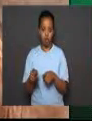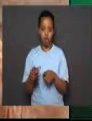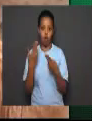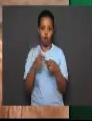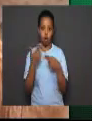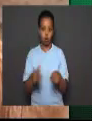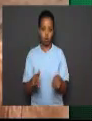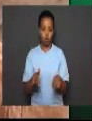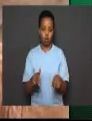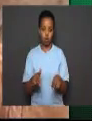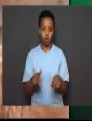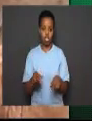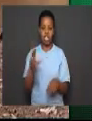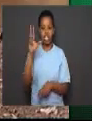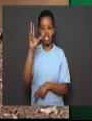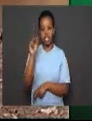at around